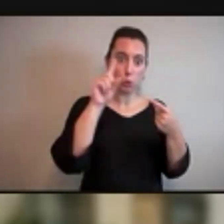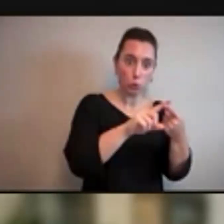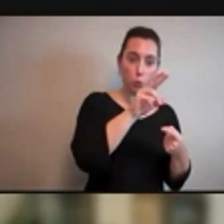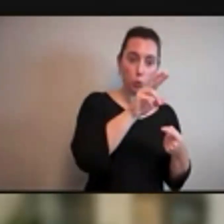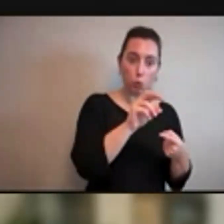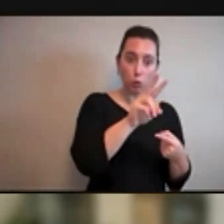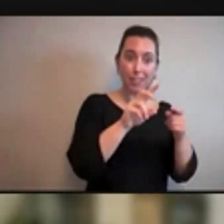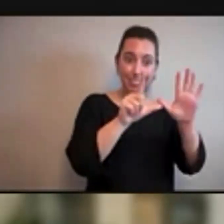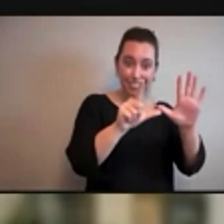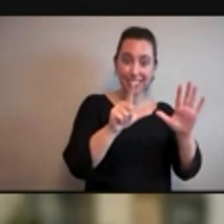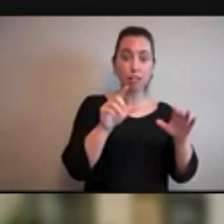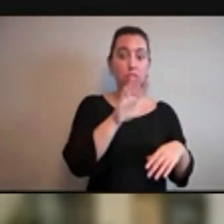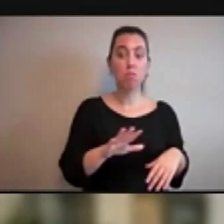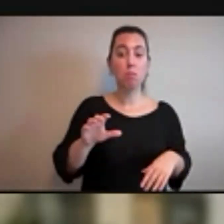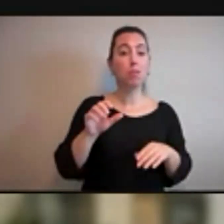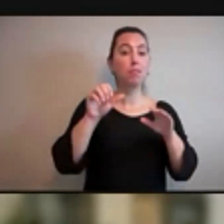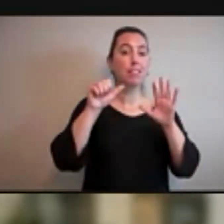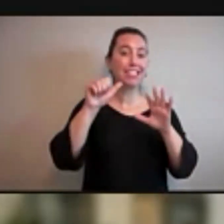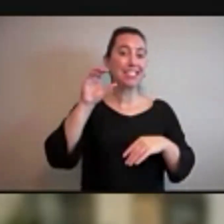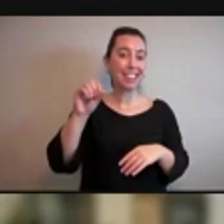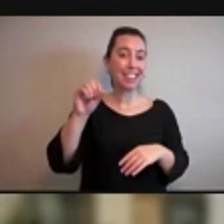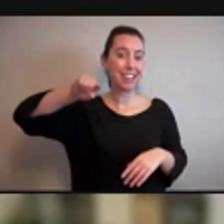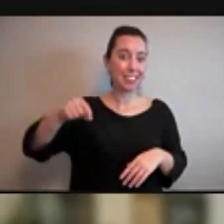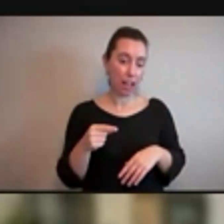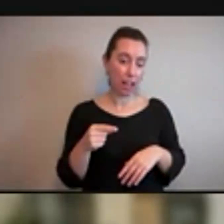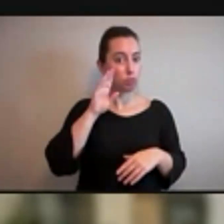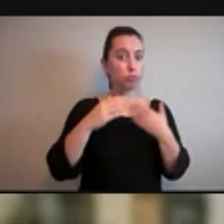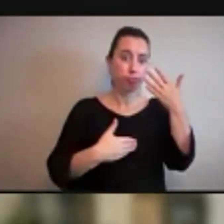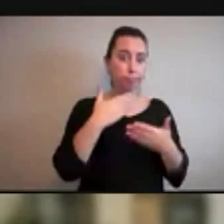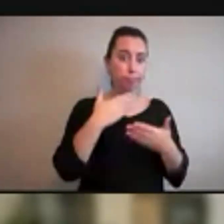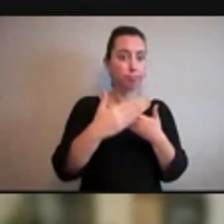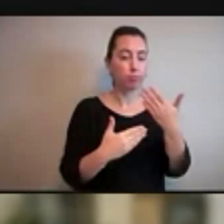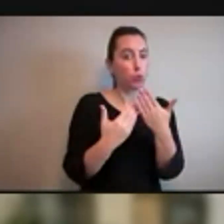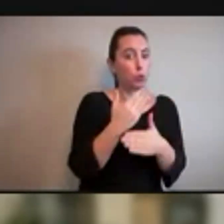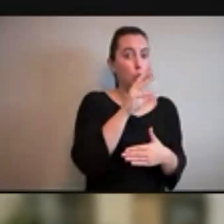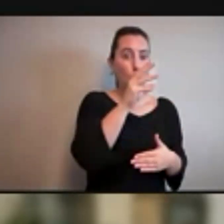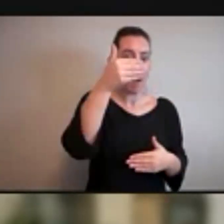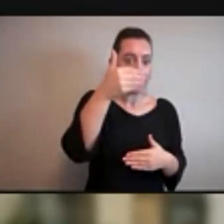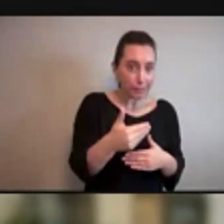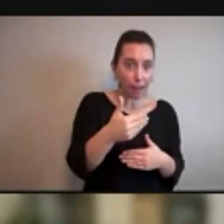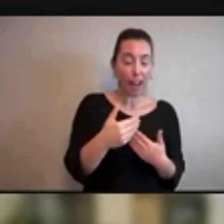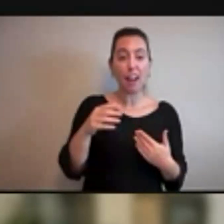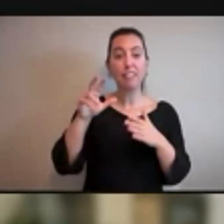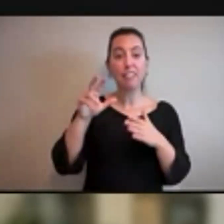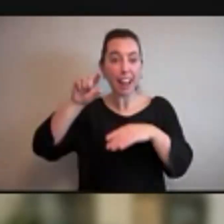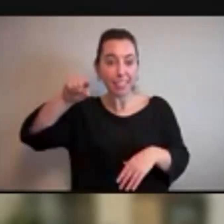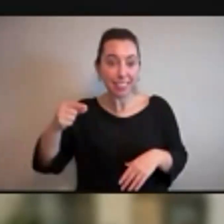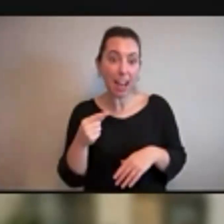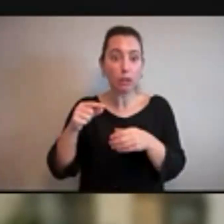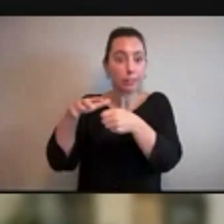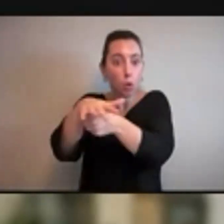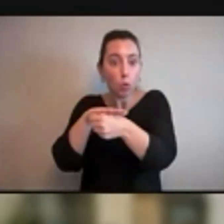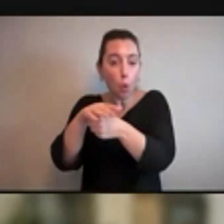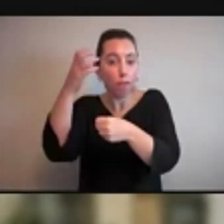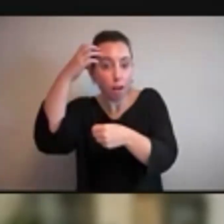I think, to make new websites. 8,000 more or less municipalities, 8,000 more or less schools. They are very happy to have money